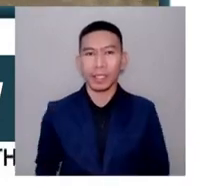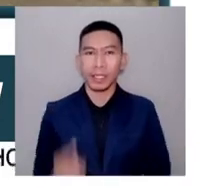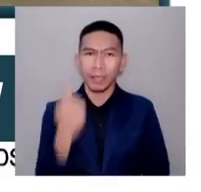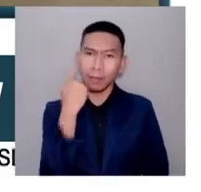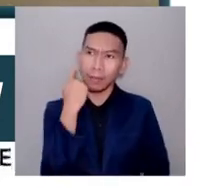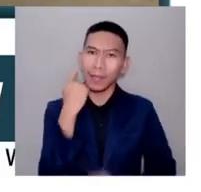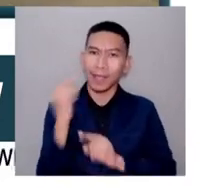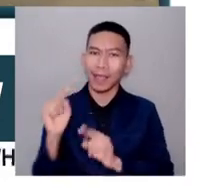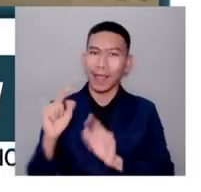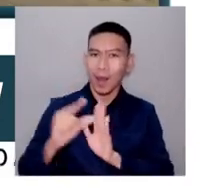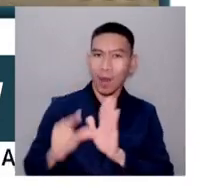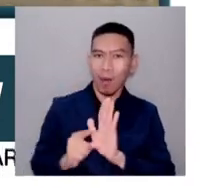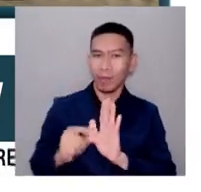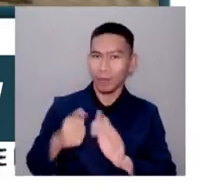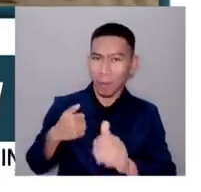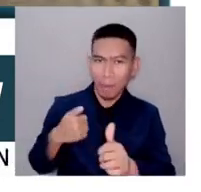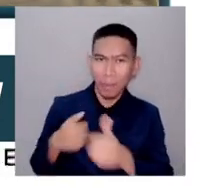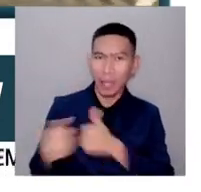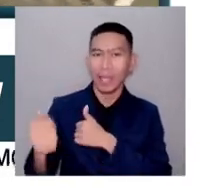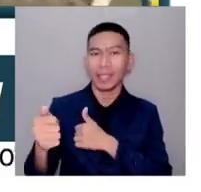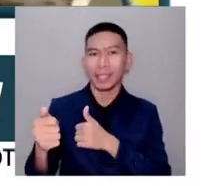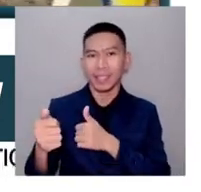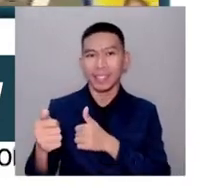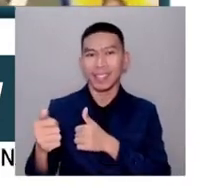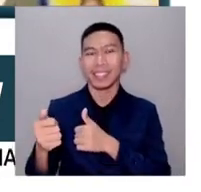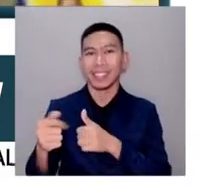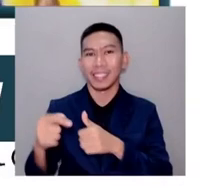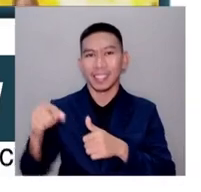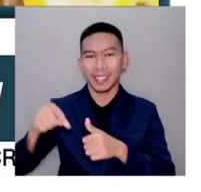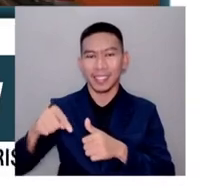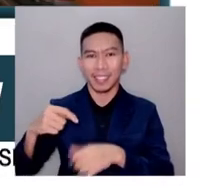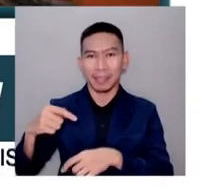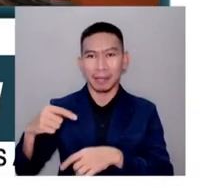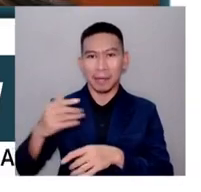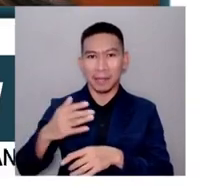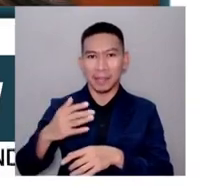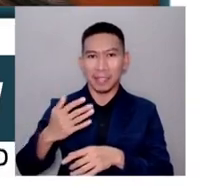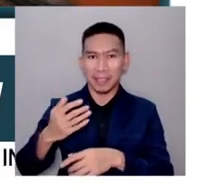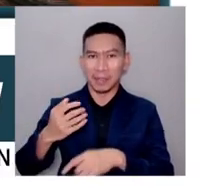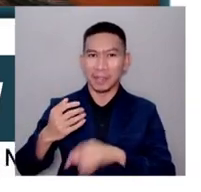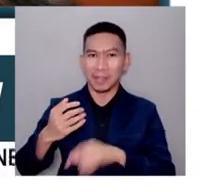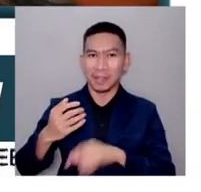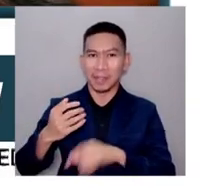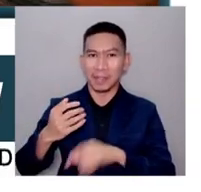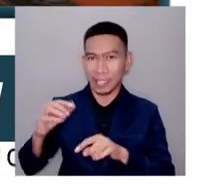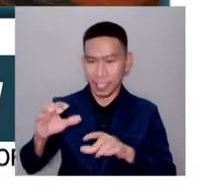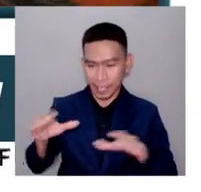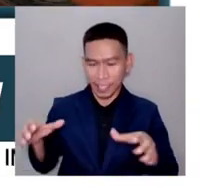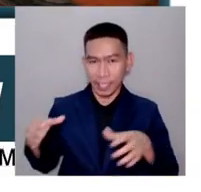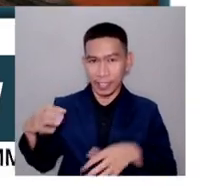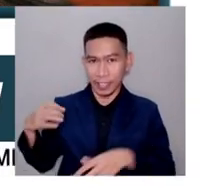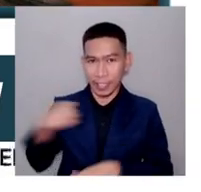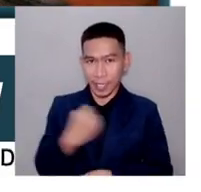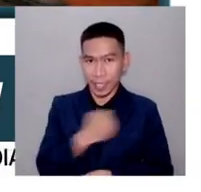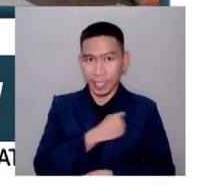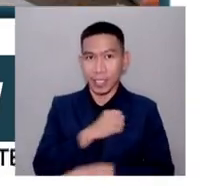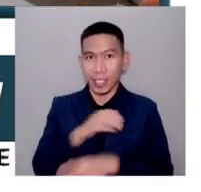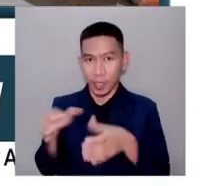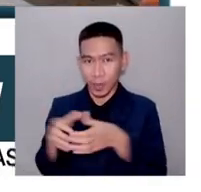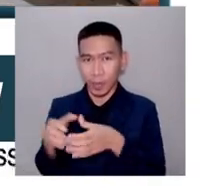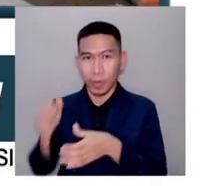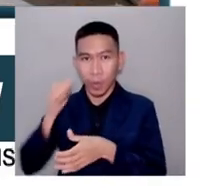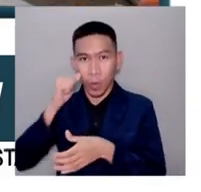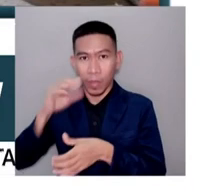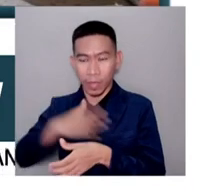mga batas na ipanganak ko ng Senate Committee on Women at ng opisina